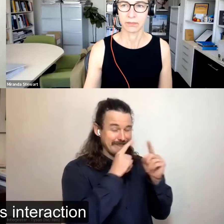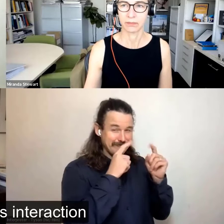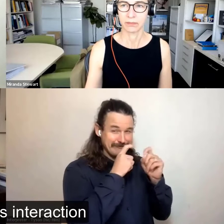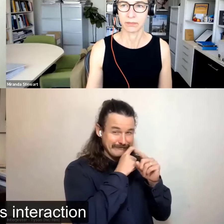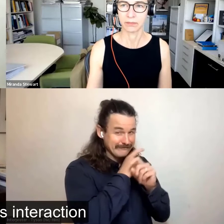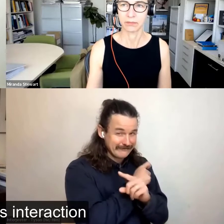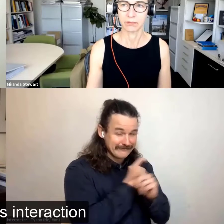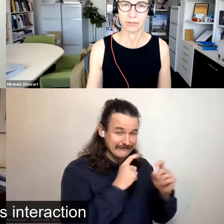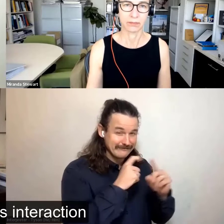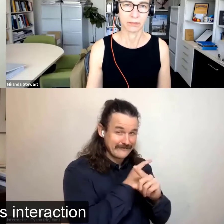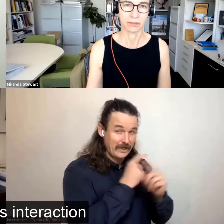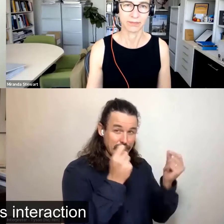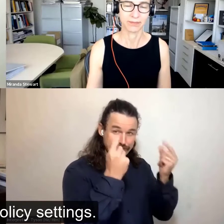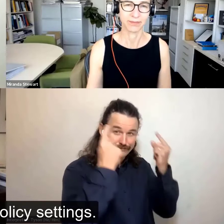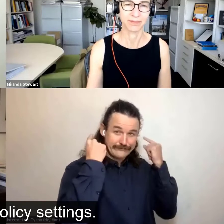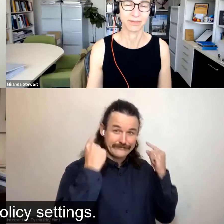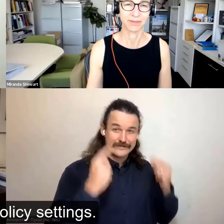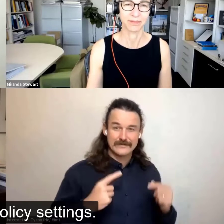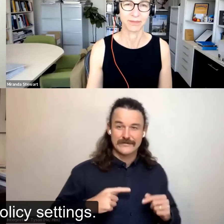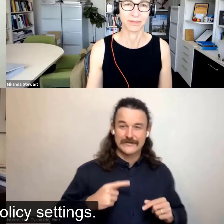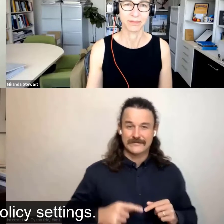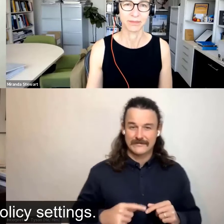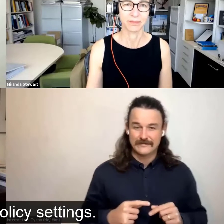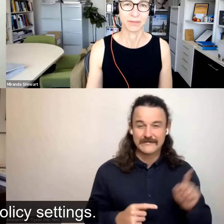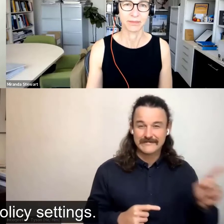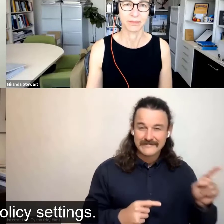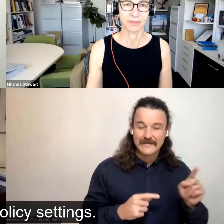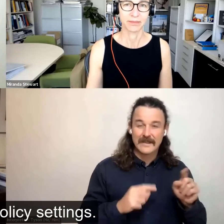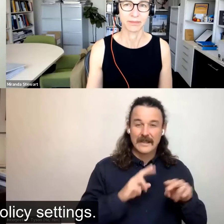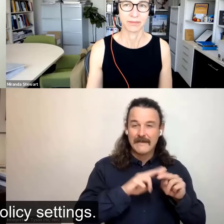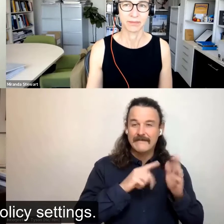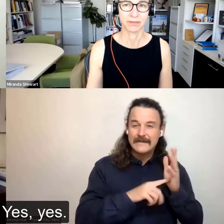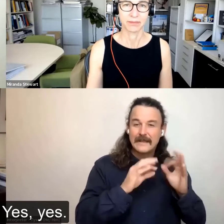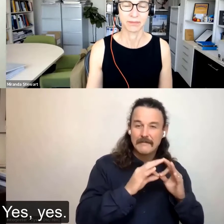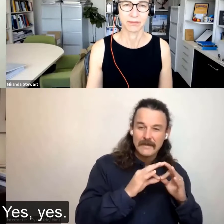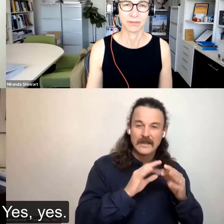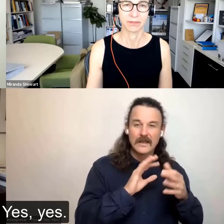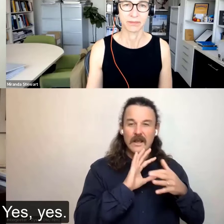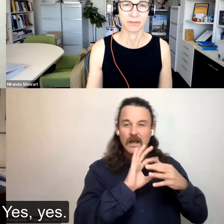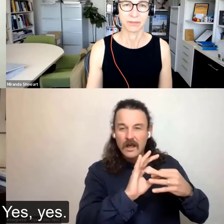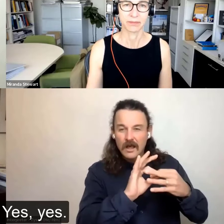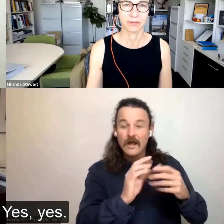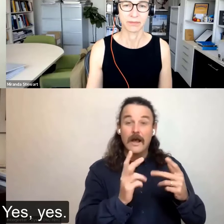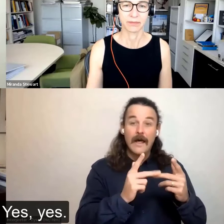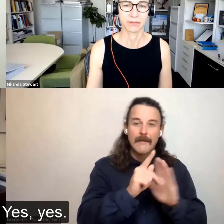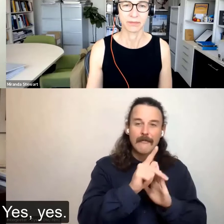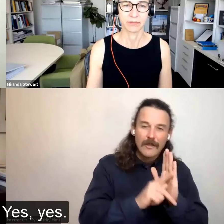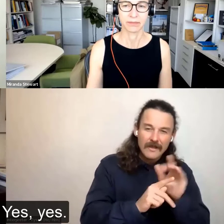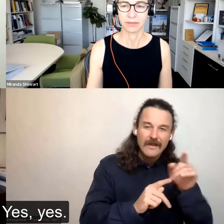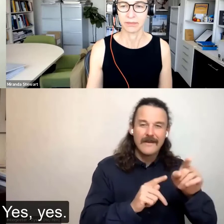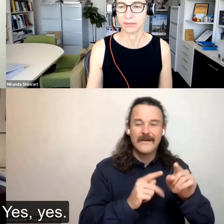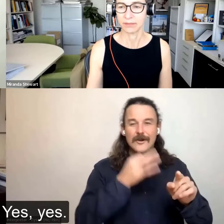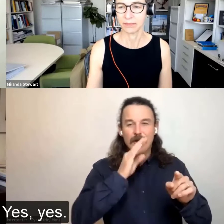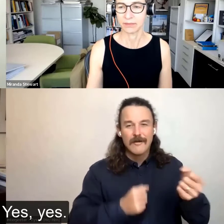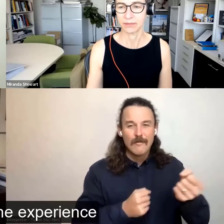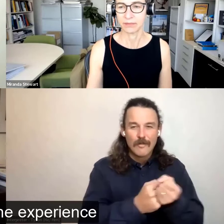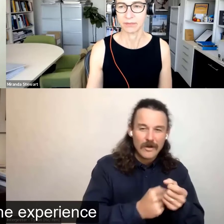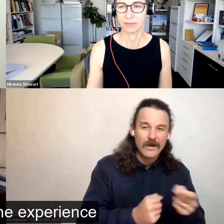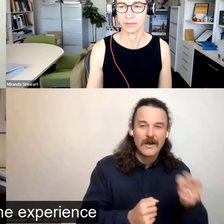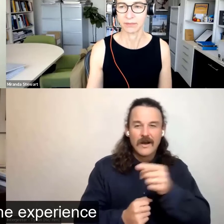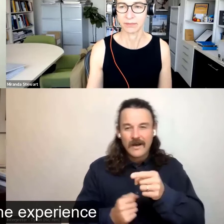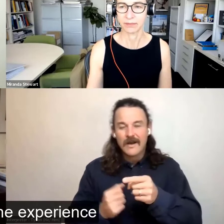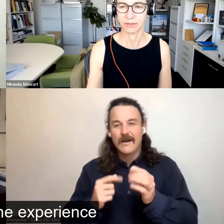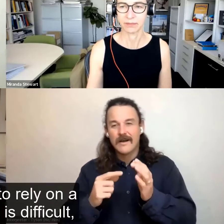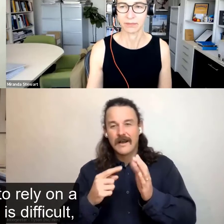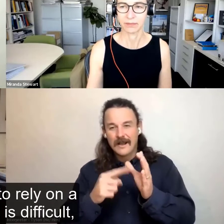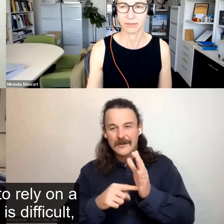interaction with other policy settings. Yes. So yes, it can make right. obviously